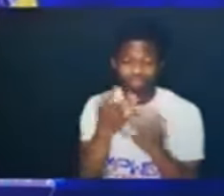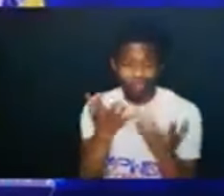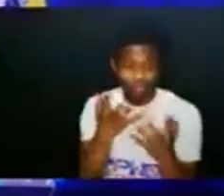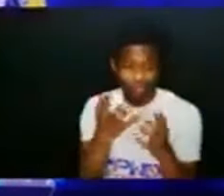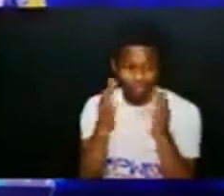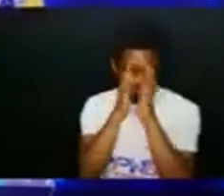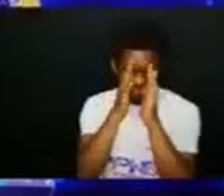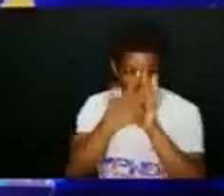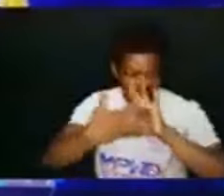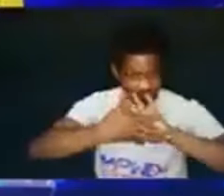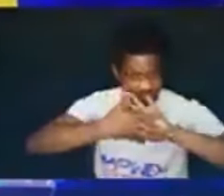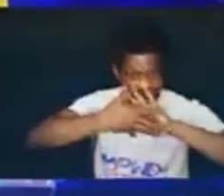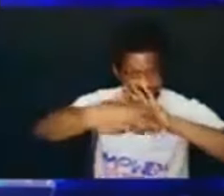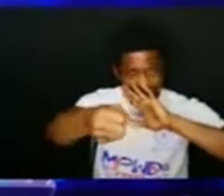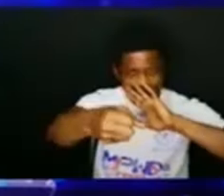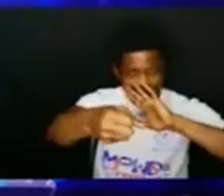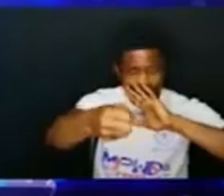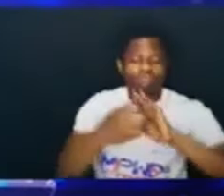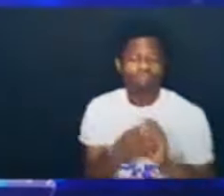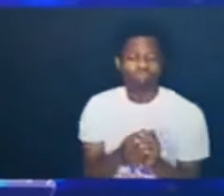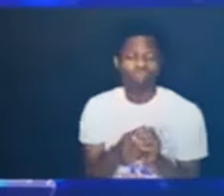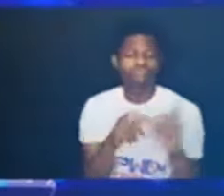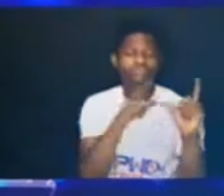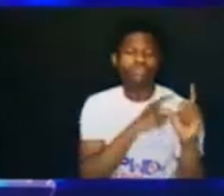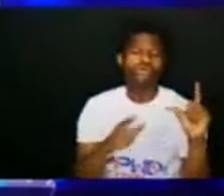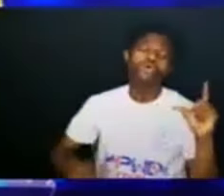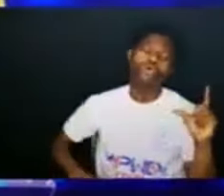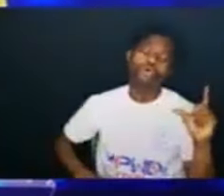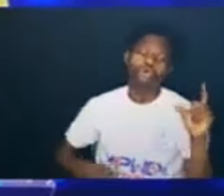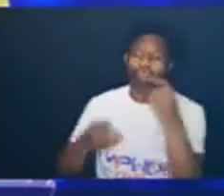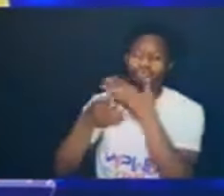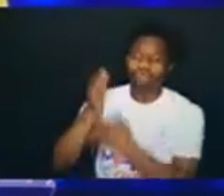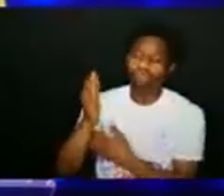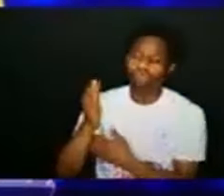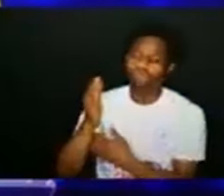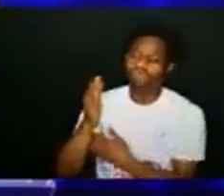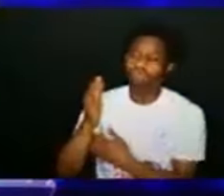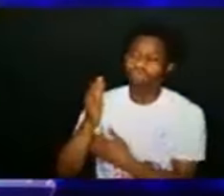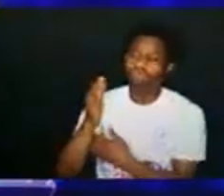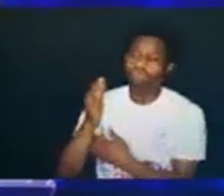prayer after me. Lord God, today I